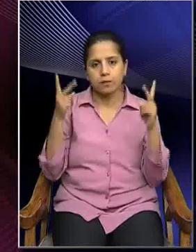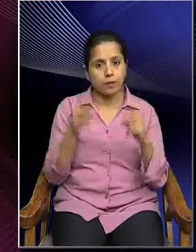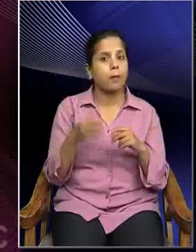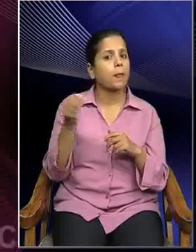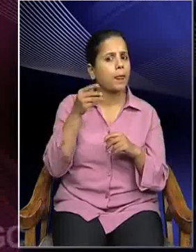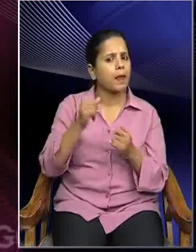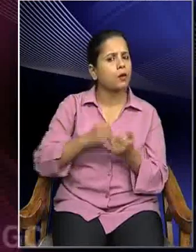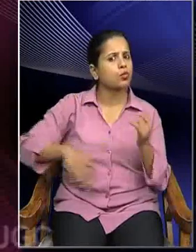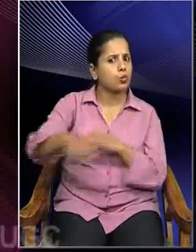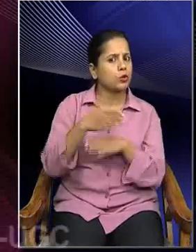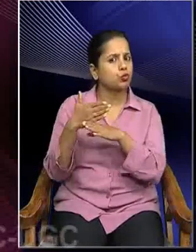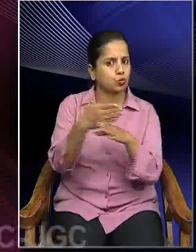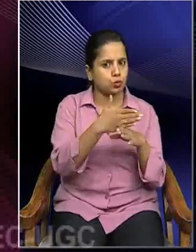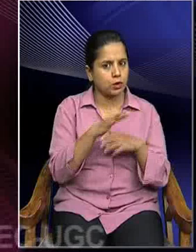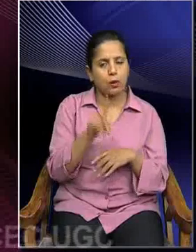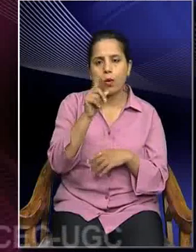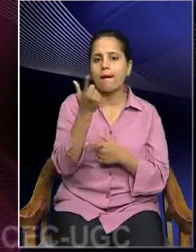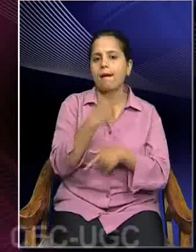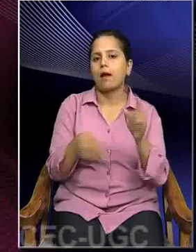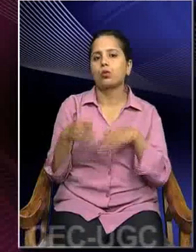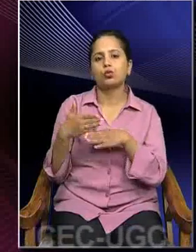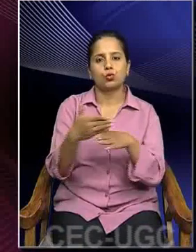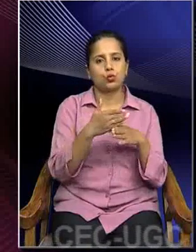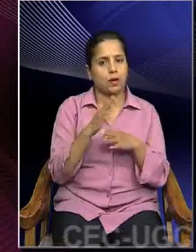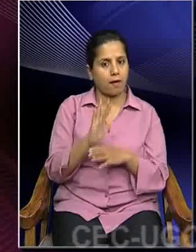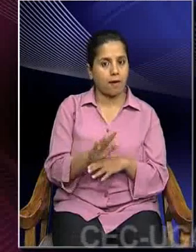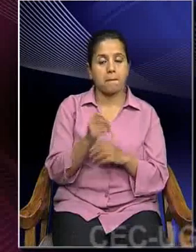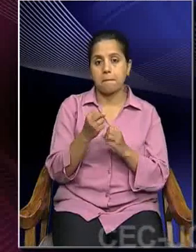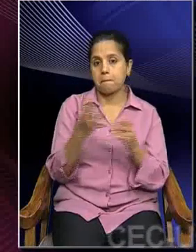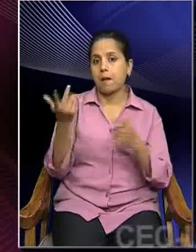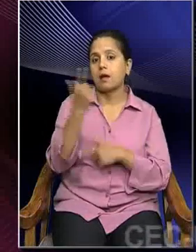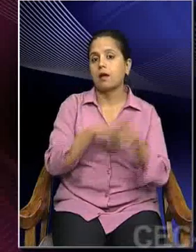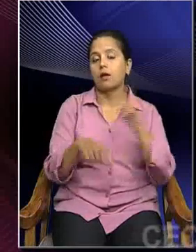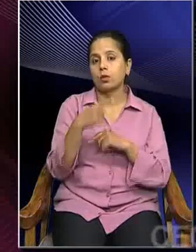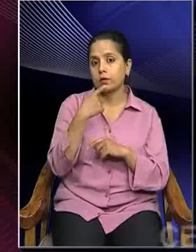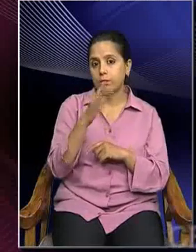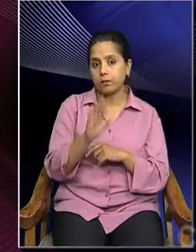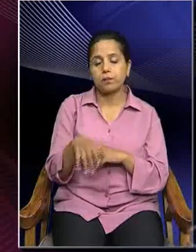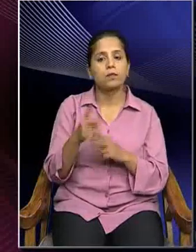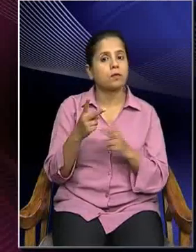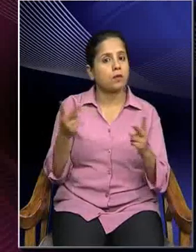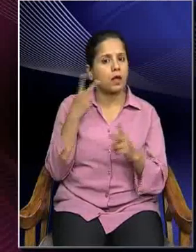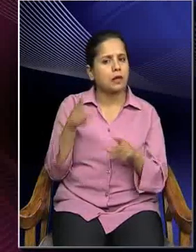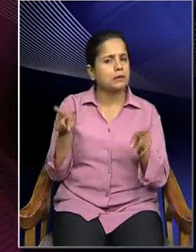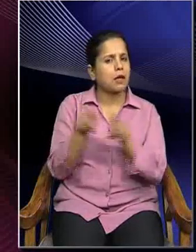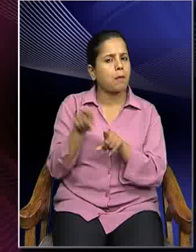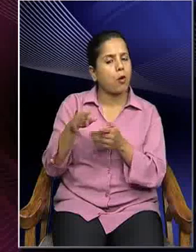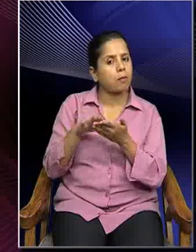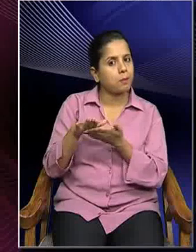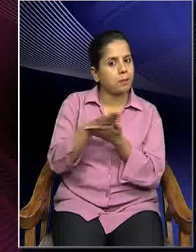often share a single language, and many languages contain the same